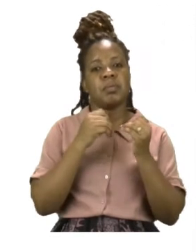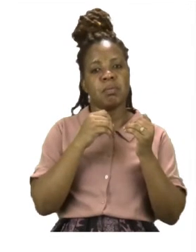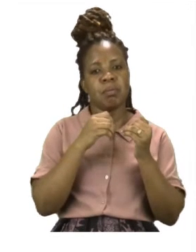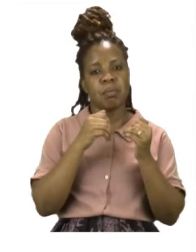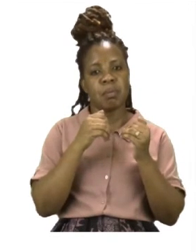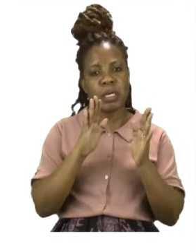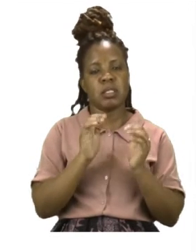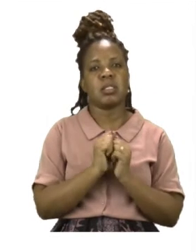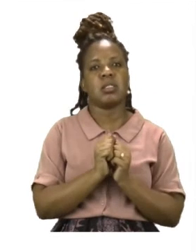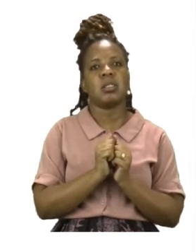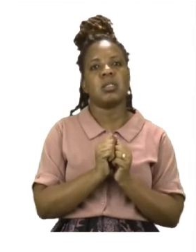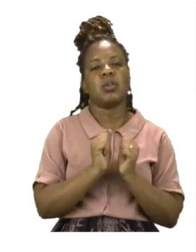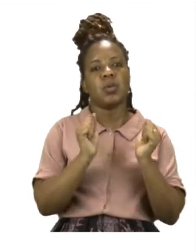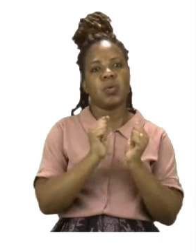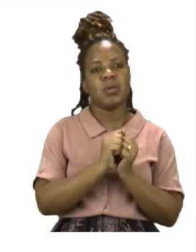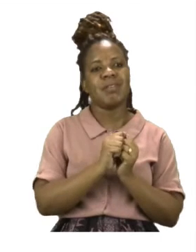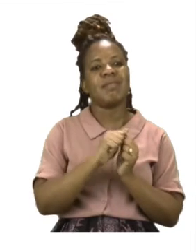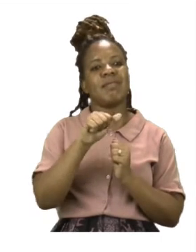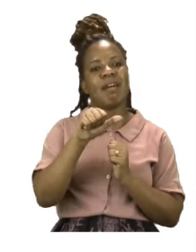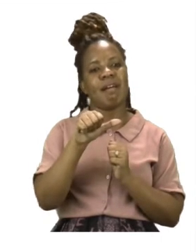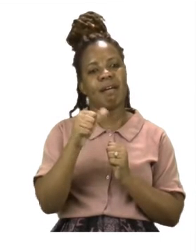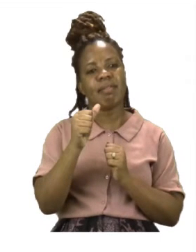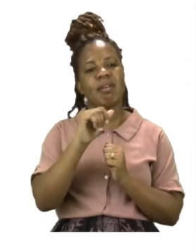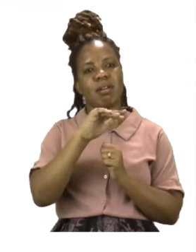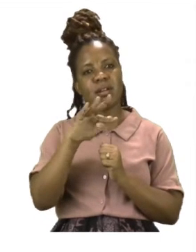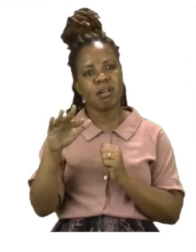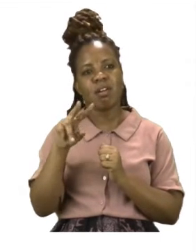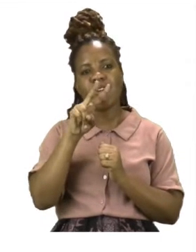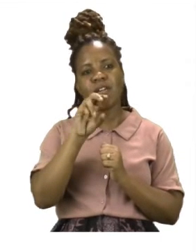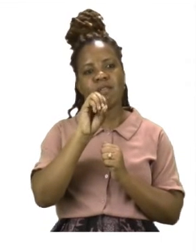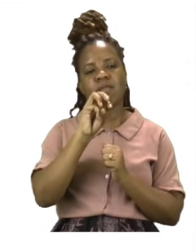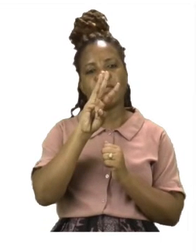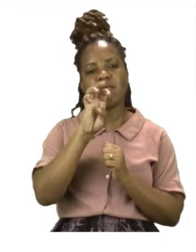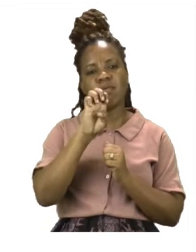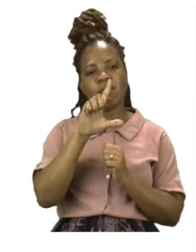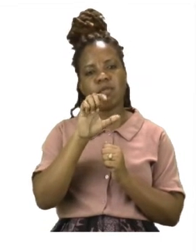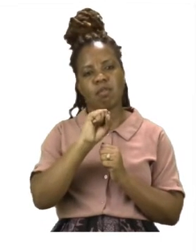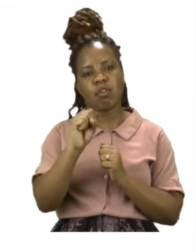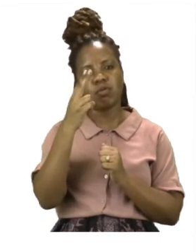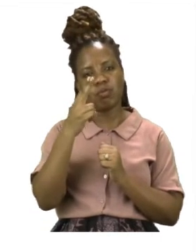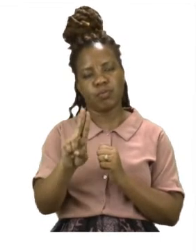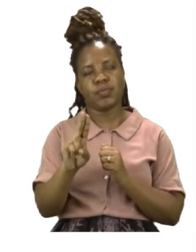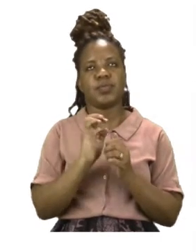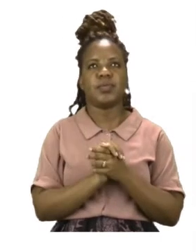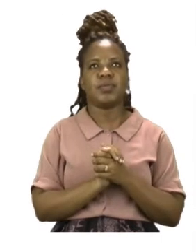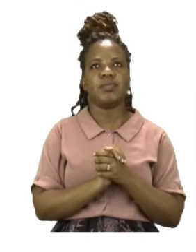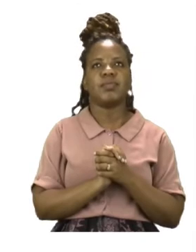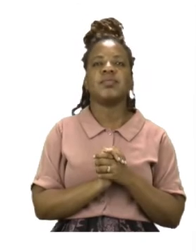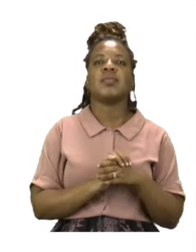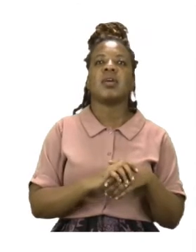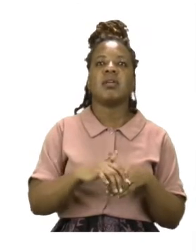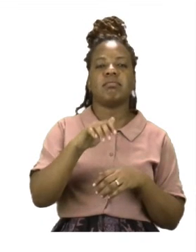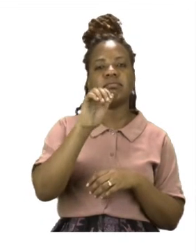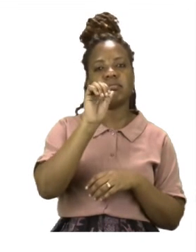are not vowels. And then when we use an, we are using it before words that start with